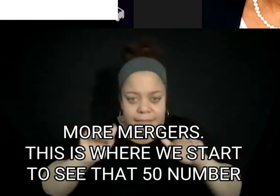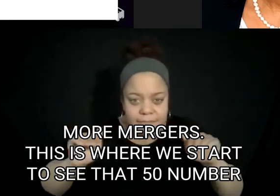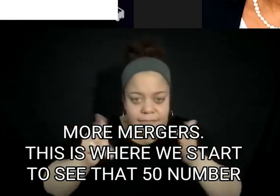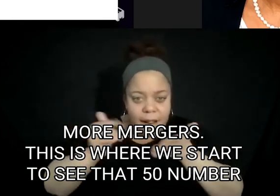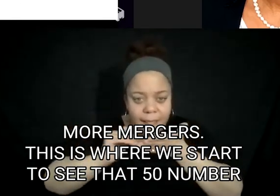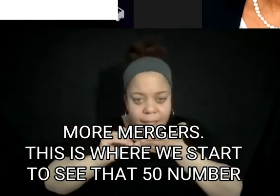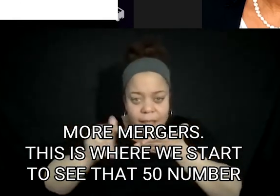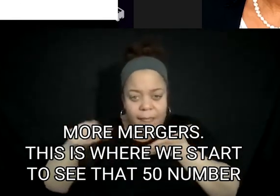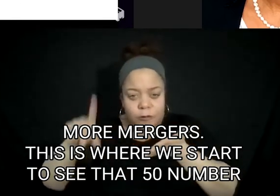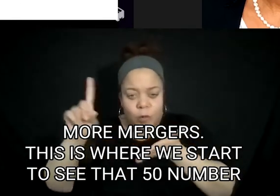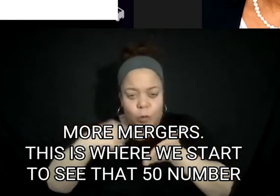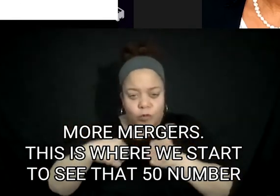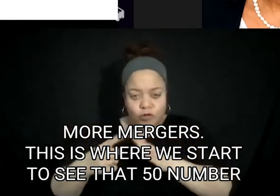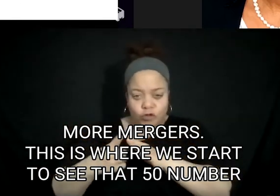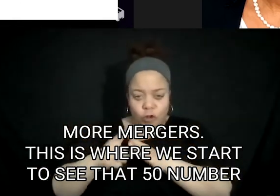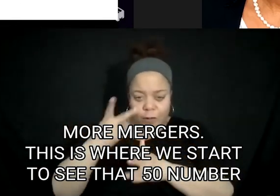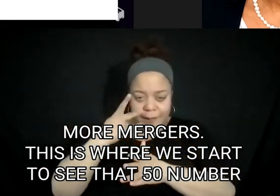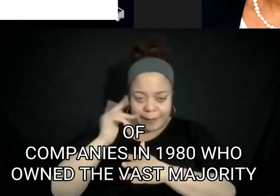really start to shrink.